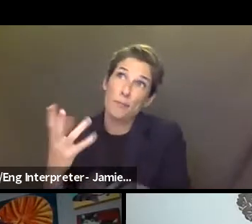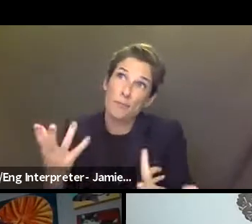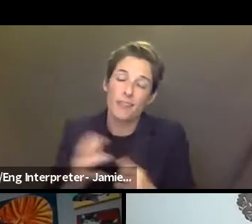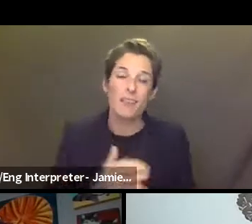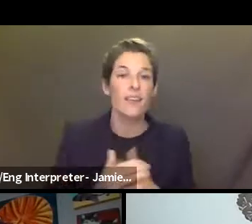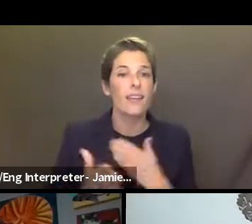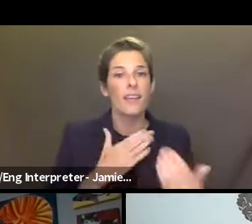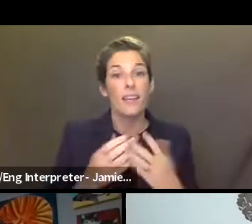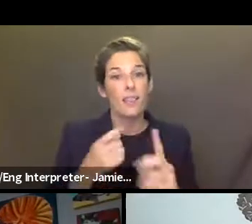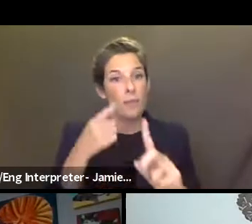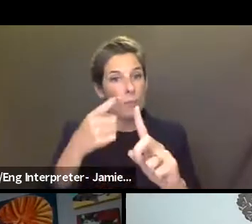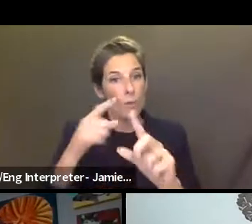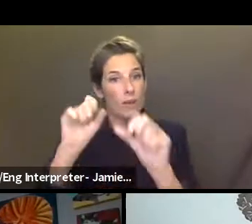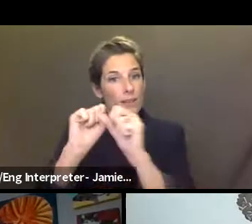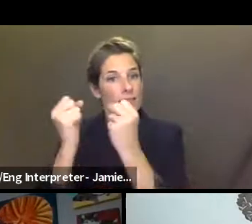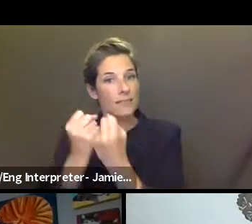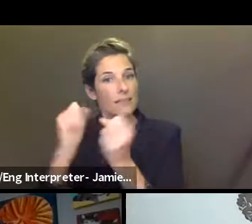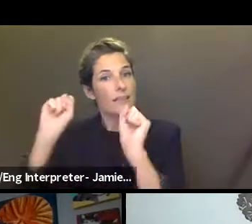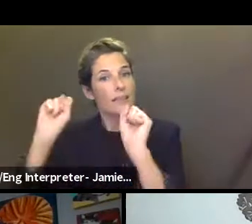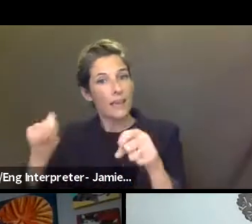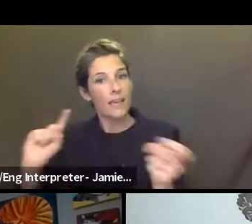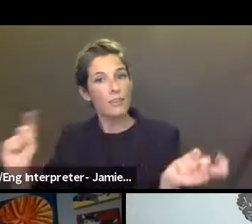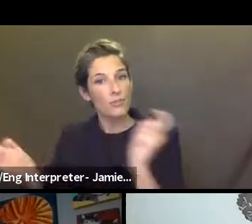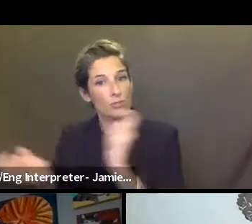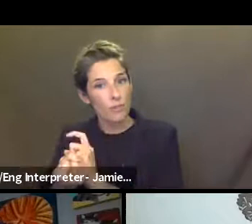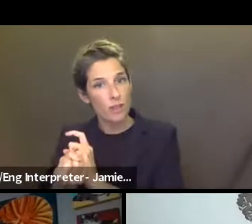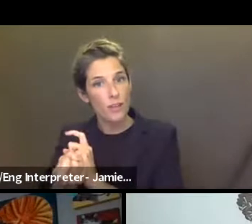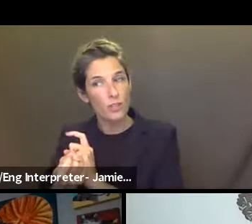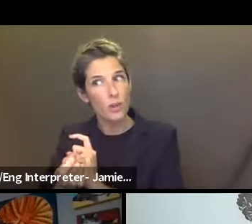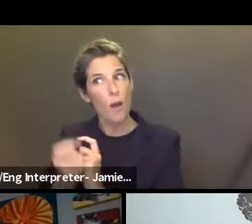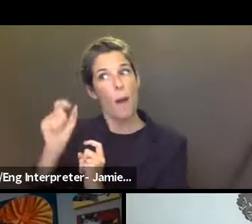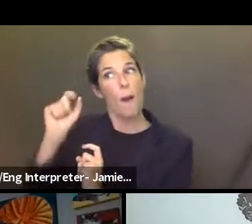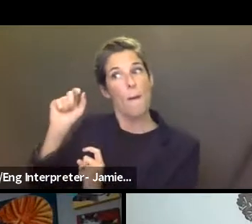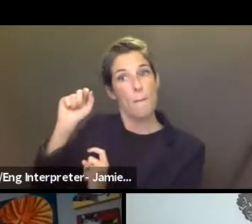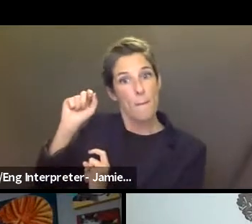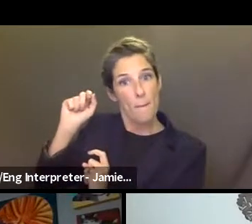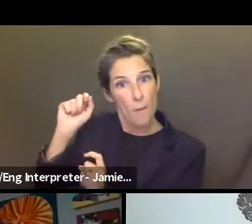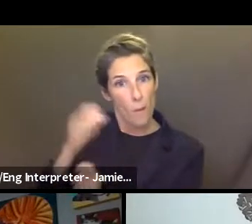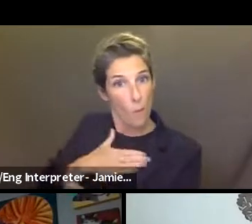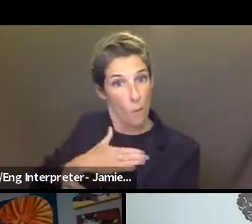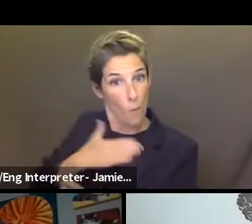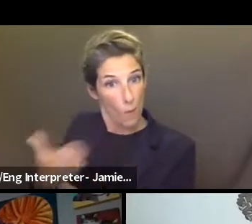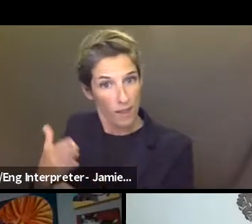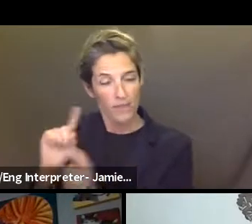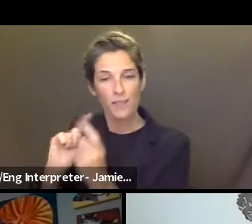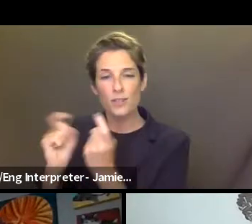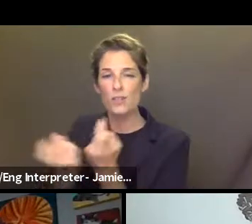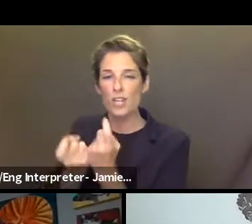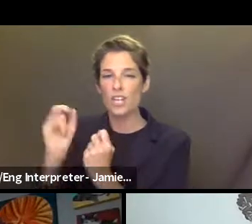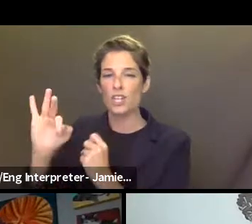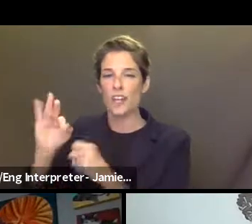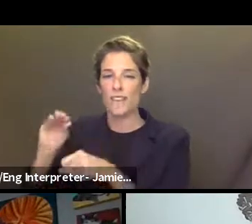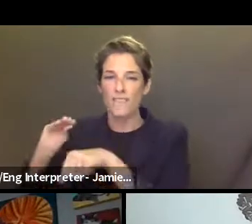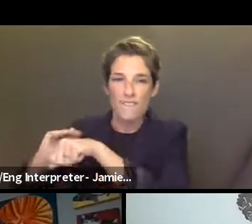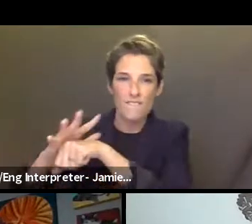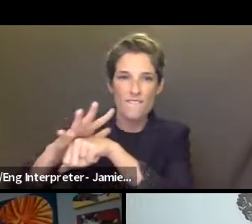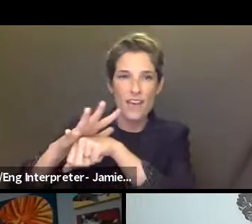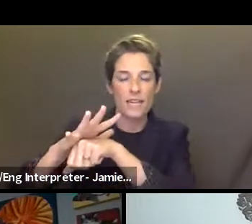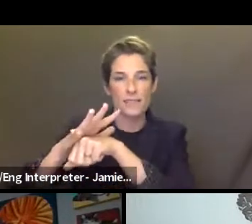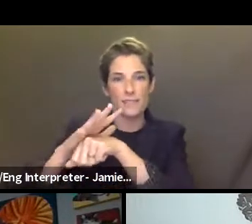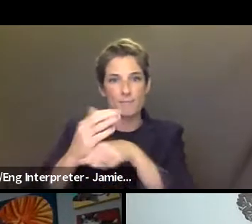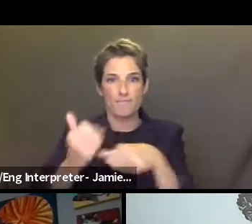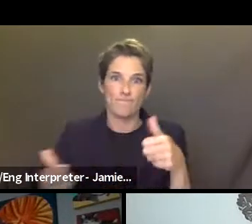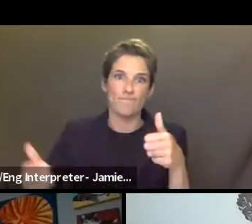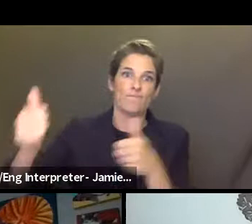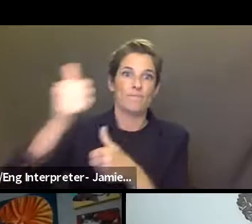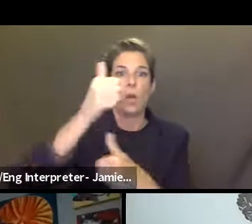can change, but it only changes when it affects the majority of people. But now that we can see it's possible, I think this